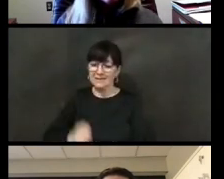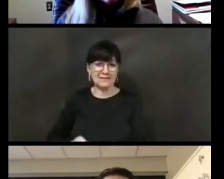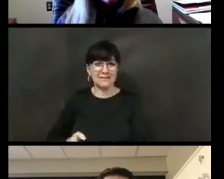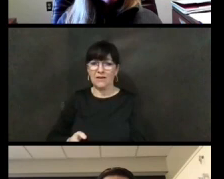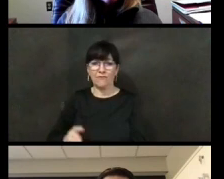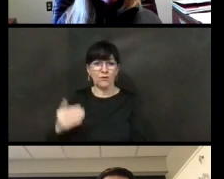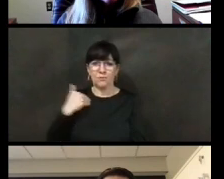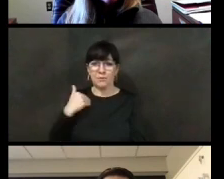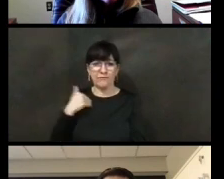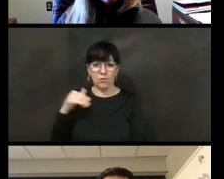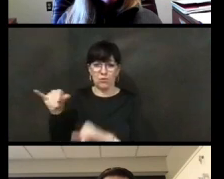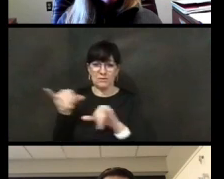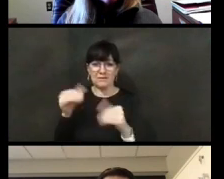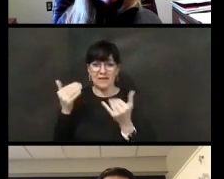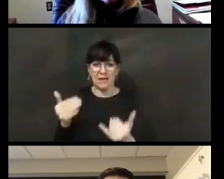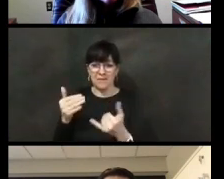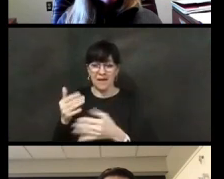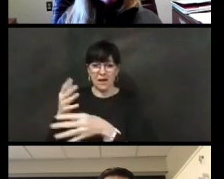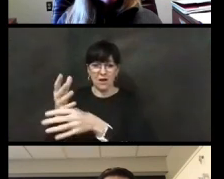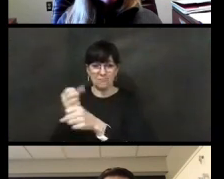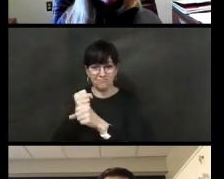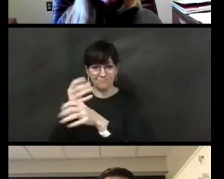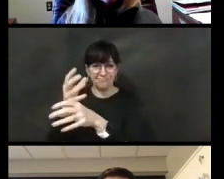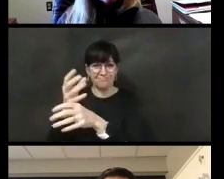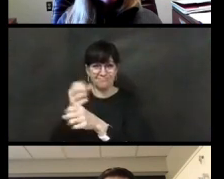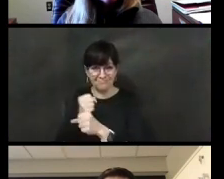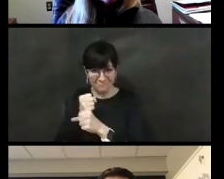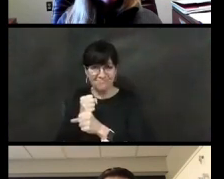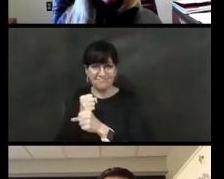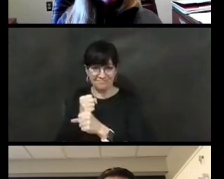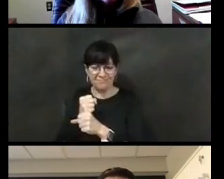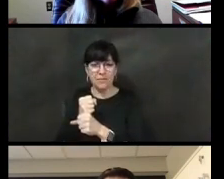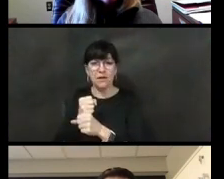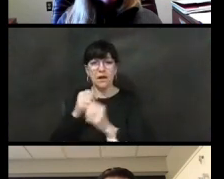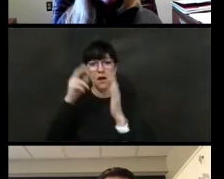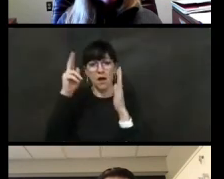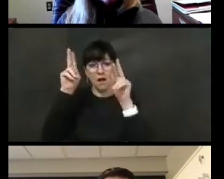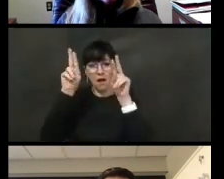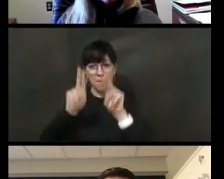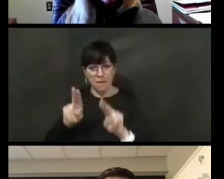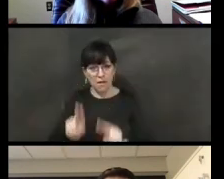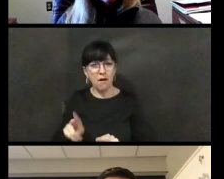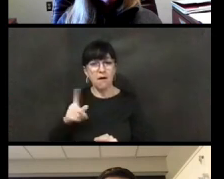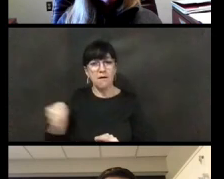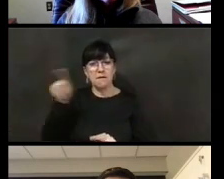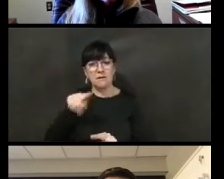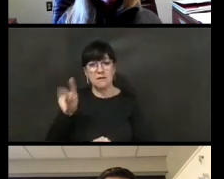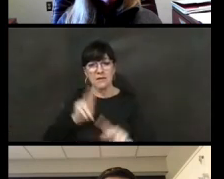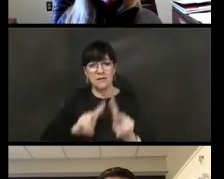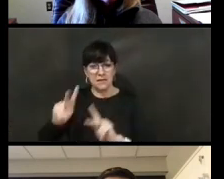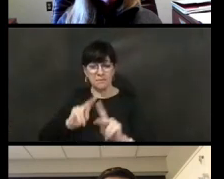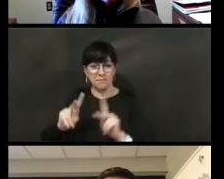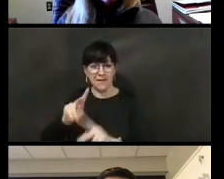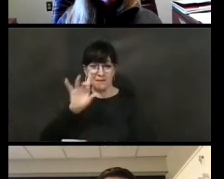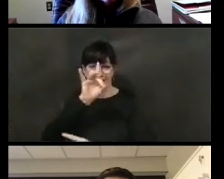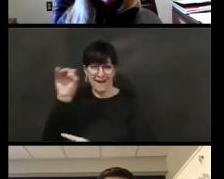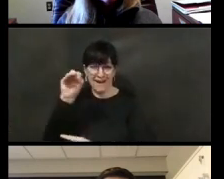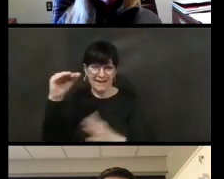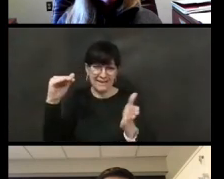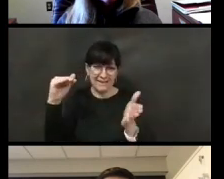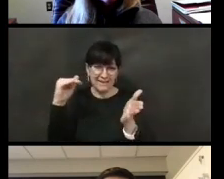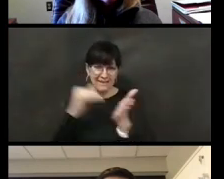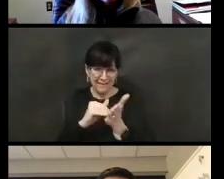80,000 claims to date, and we have been able to process over 60,000 claims and provide over $68